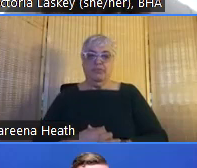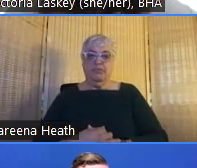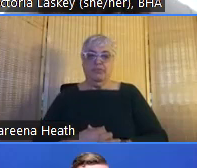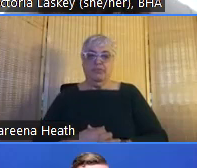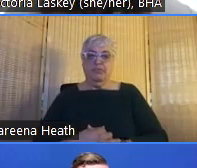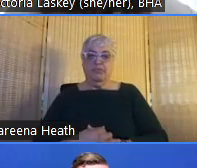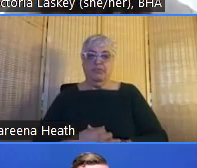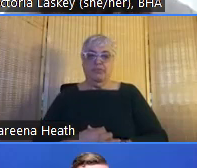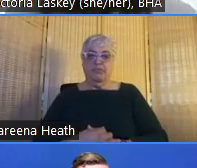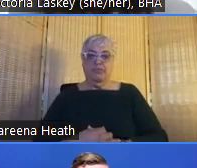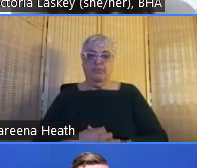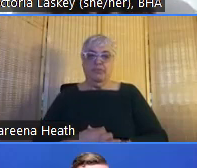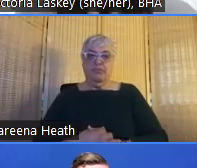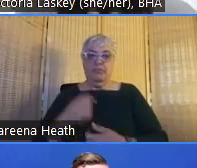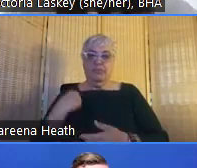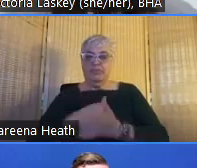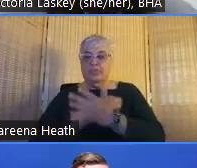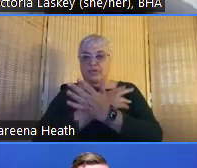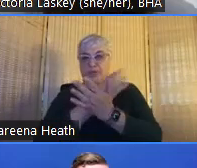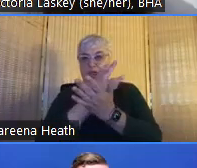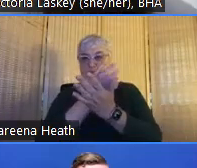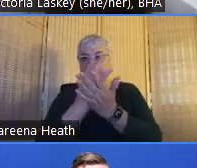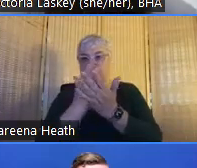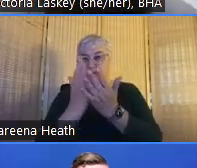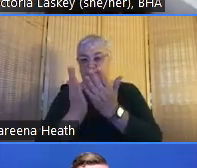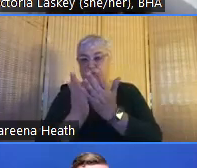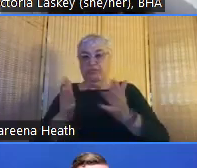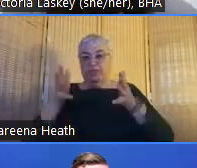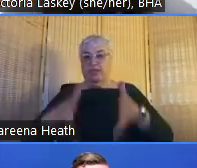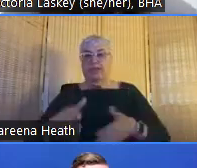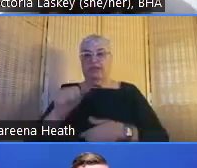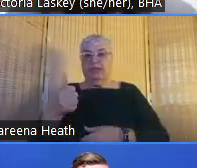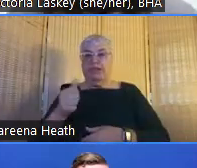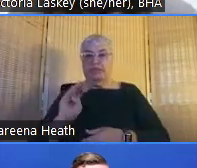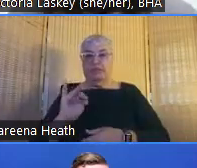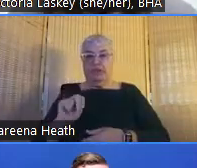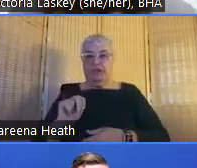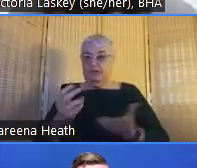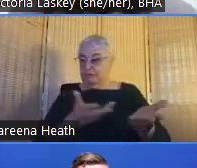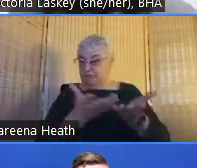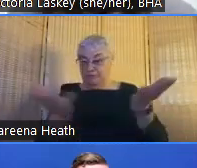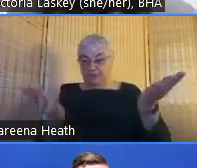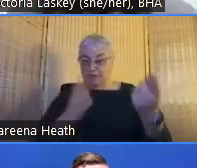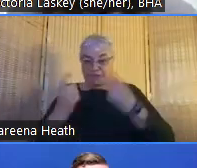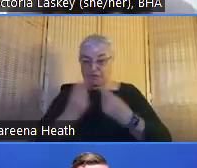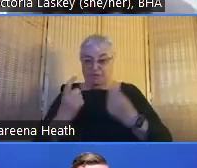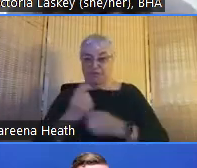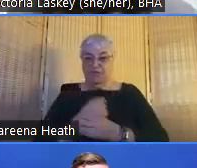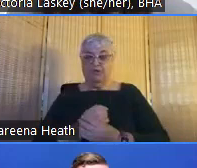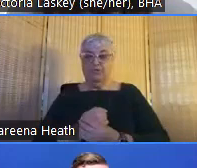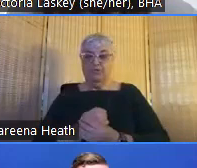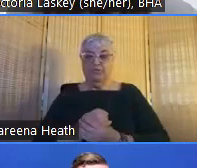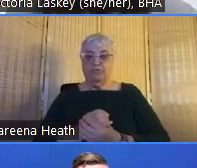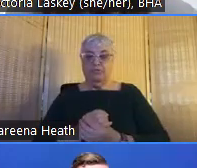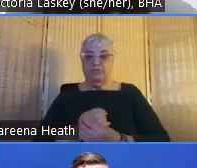All right, we've made it through our presentation. We've got about 10 minutes left. If there are any questions, I think